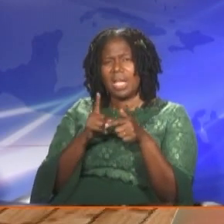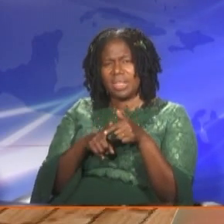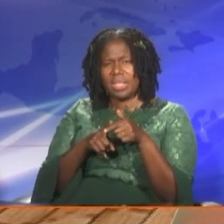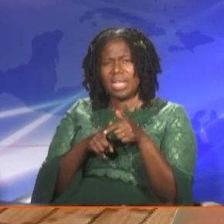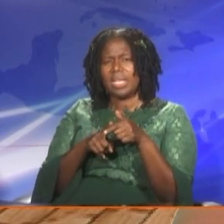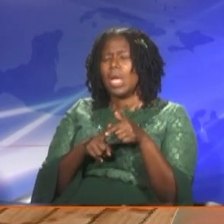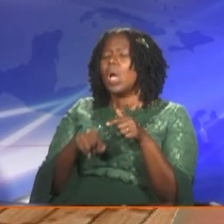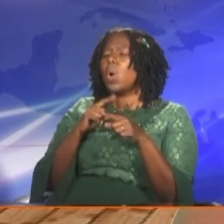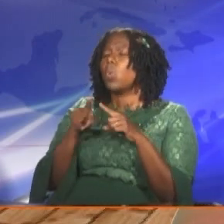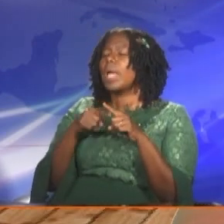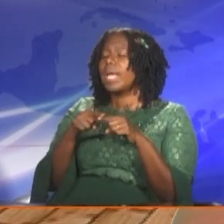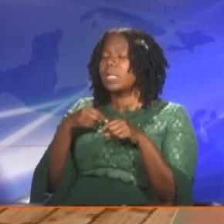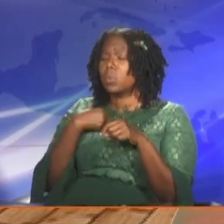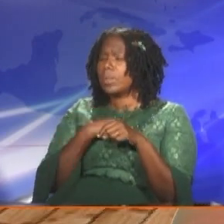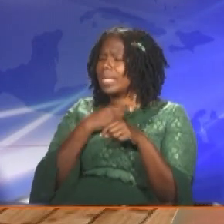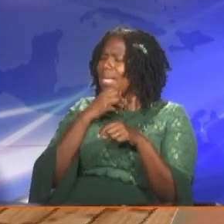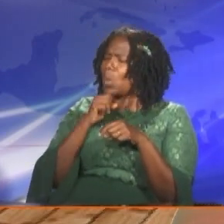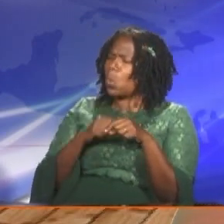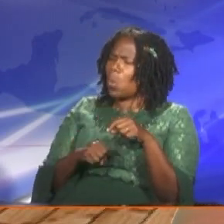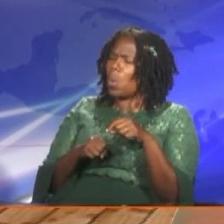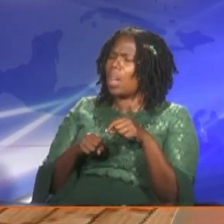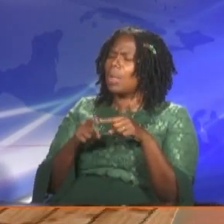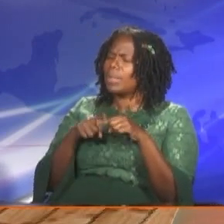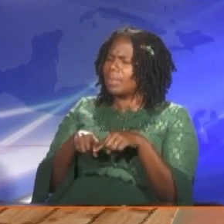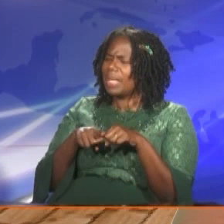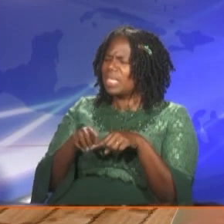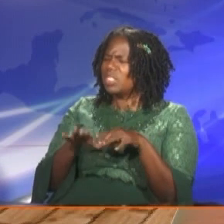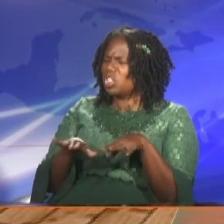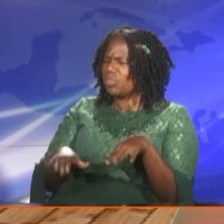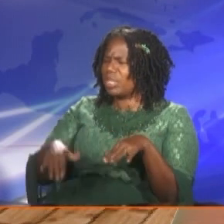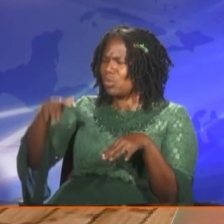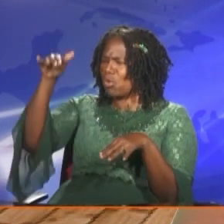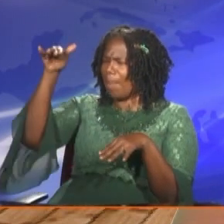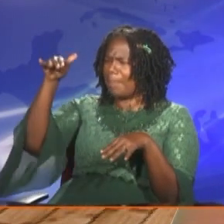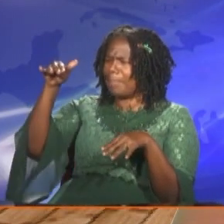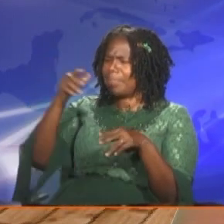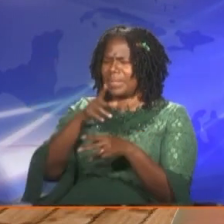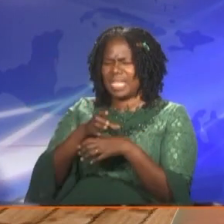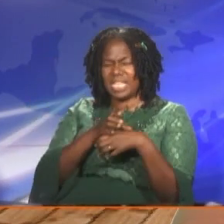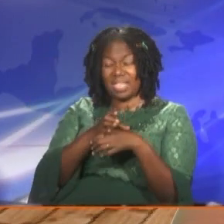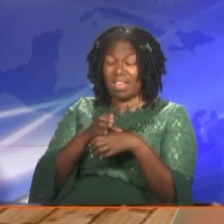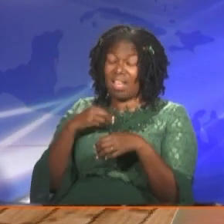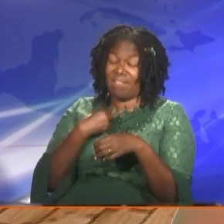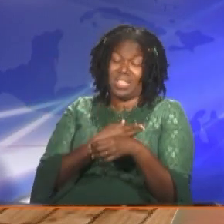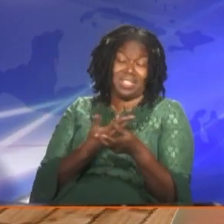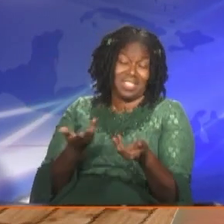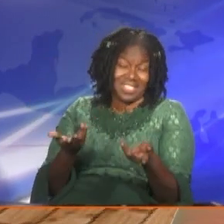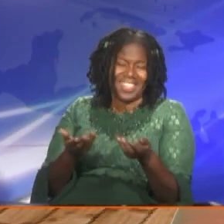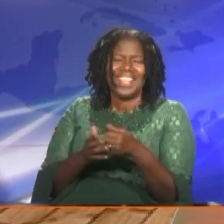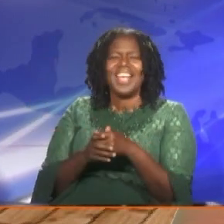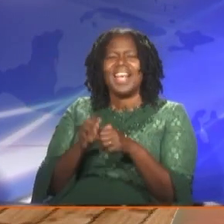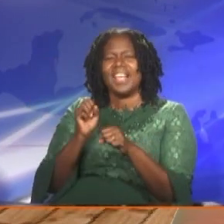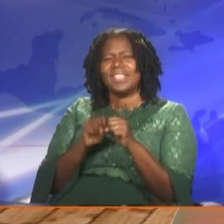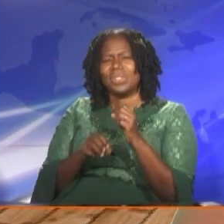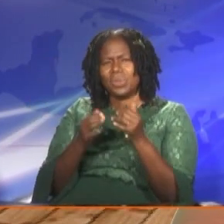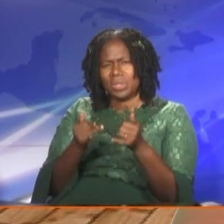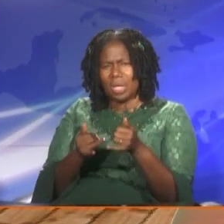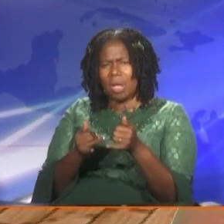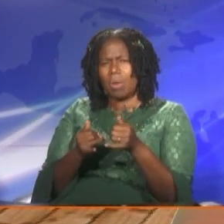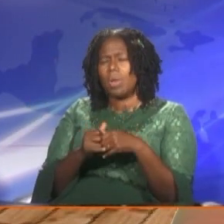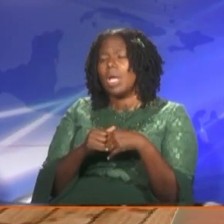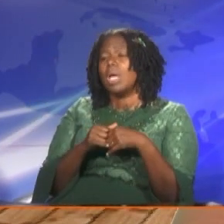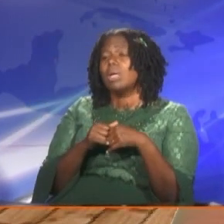we have, right? So in terms of social stigma as well, it affects children very